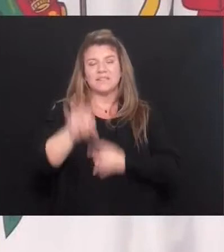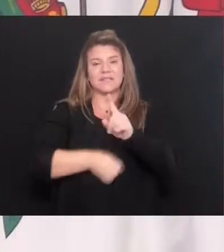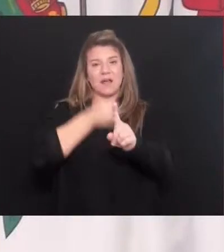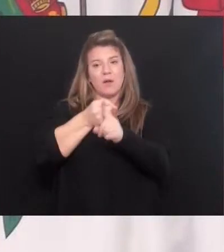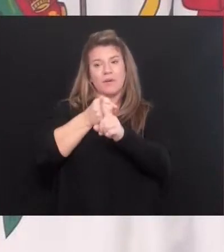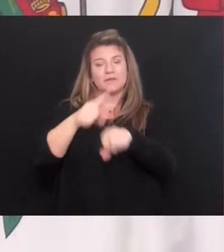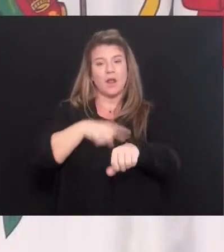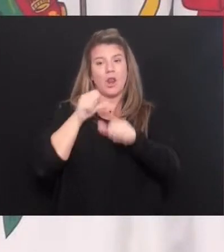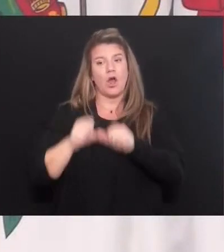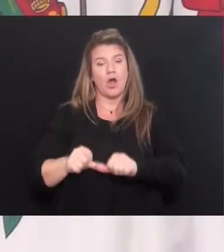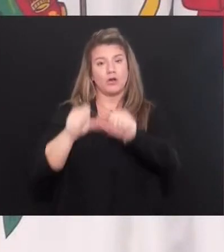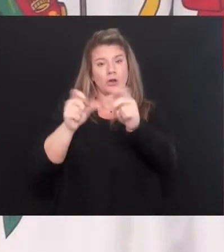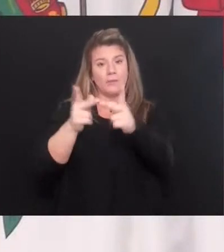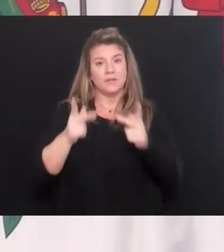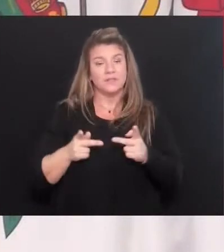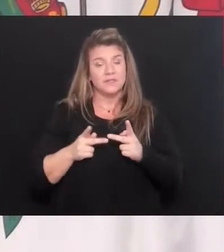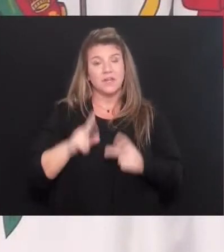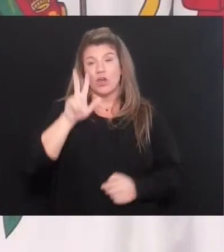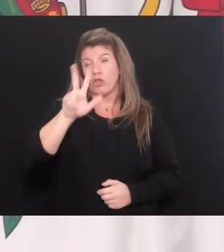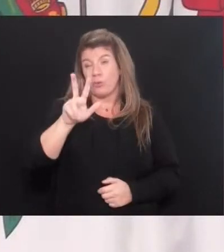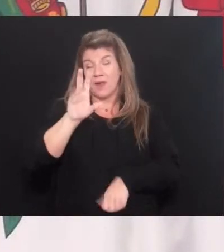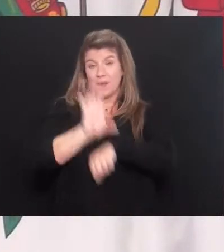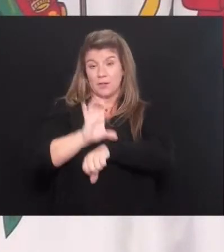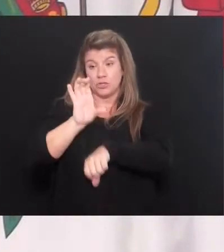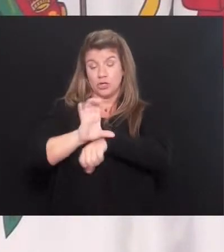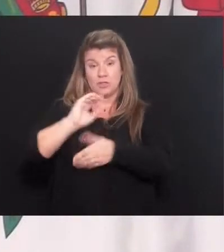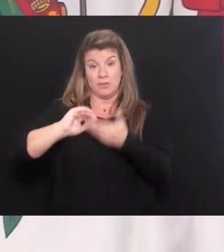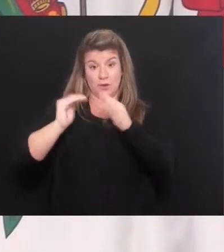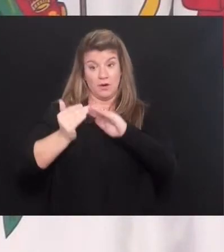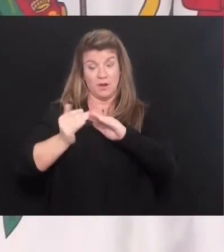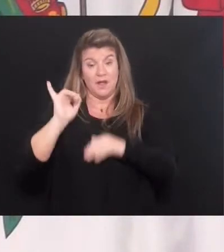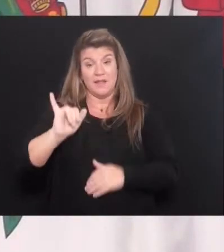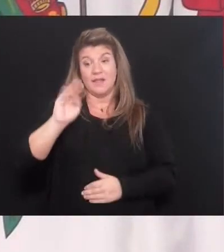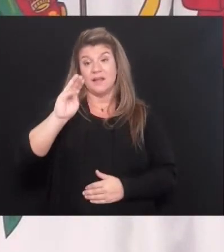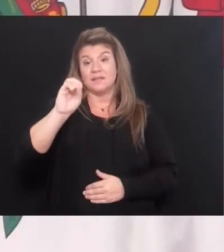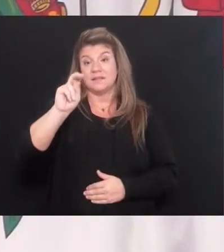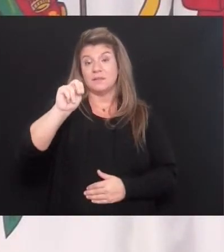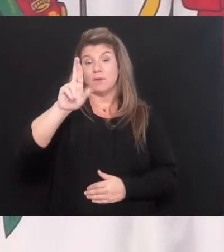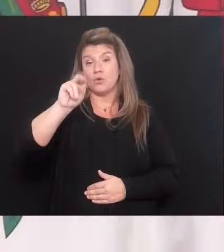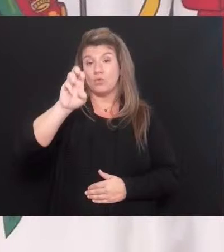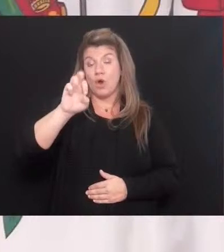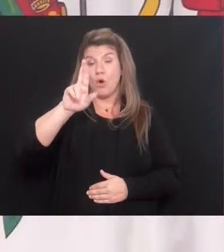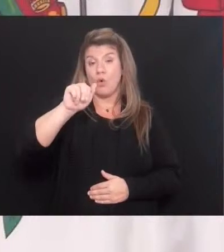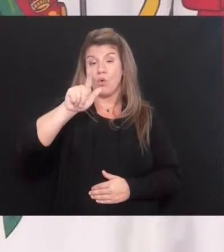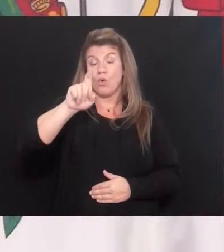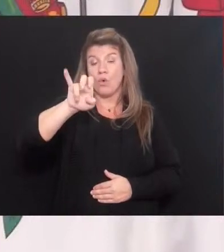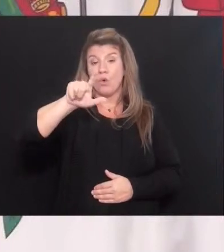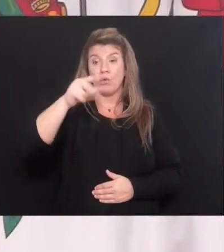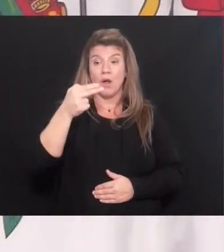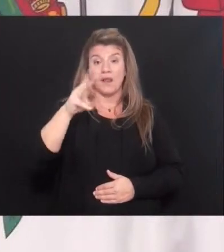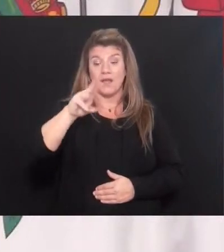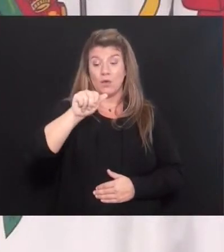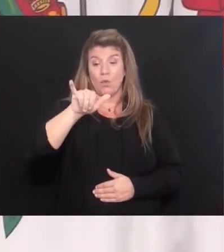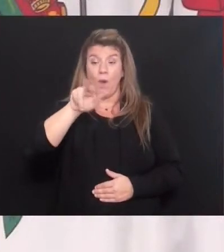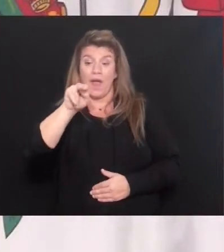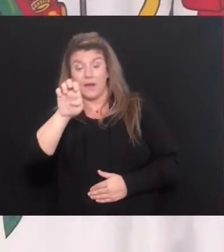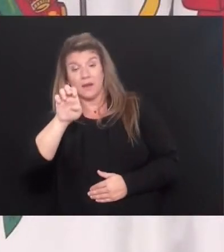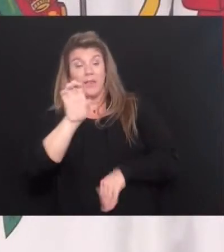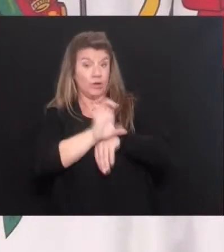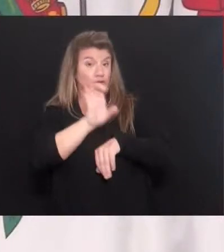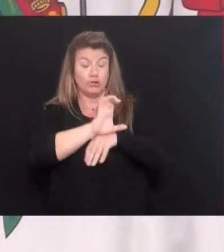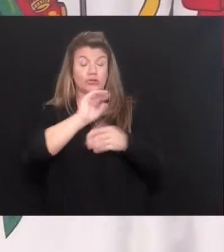in our long-term care facilities. We have 3 in our church community. That's Monroe, Raleigh, and Wayne. Our church community is stepping up